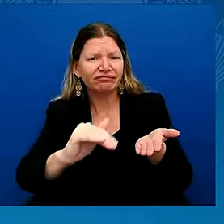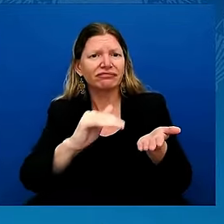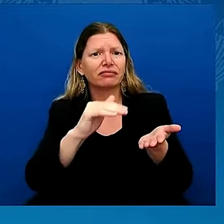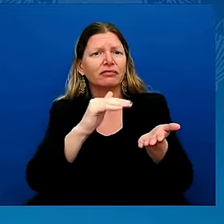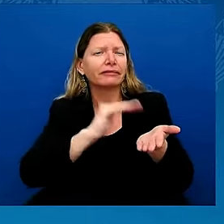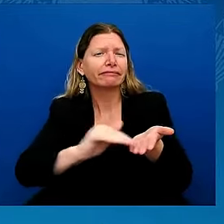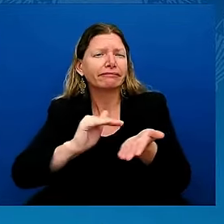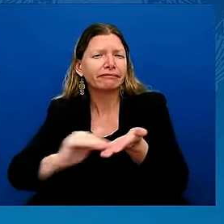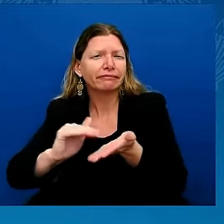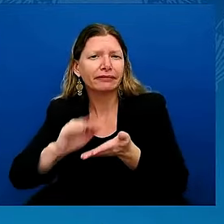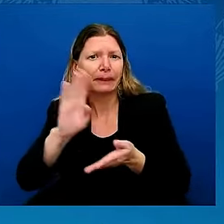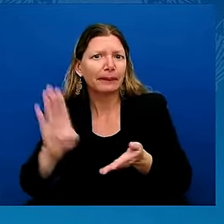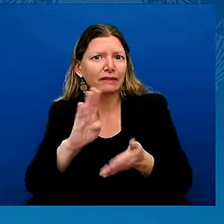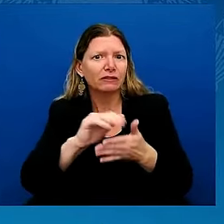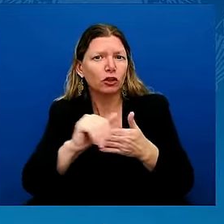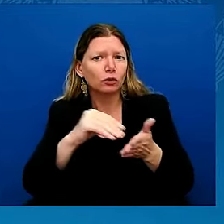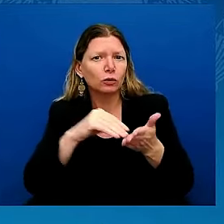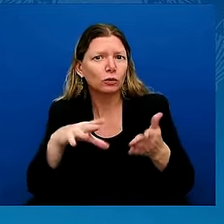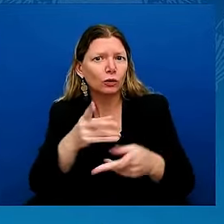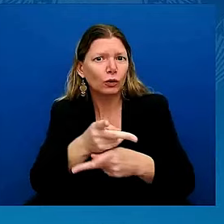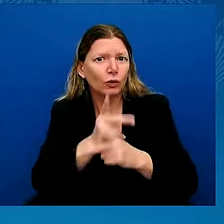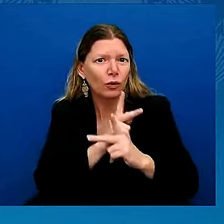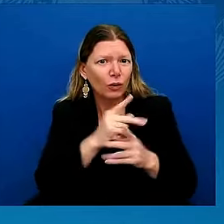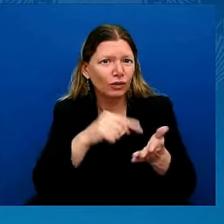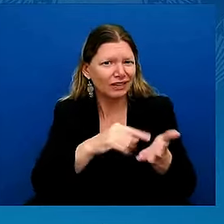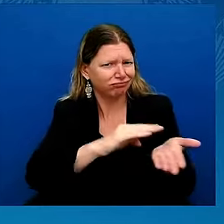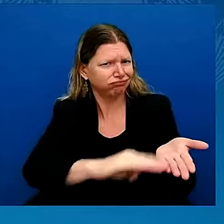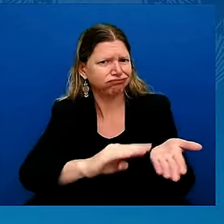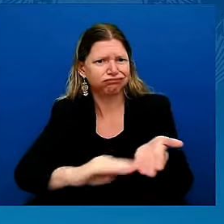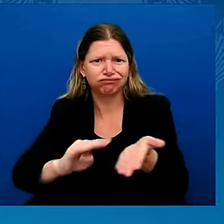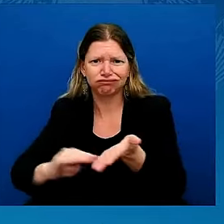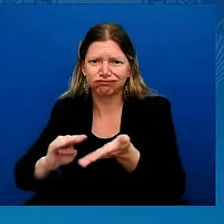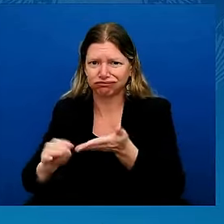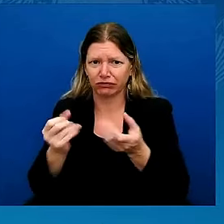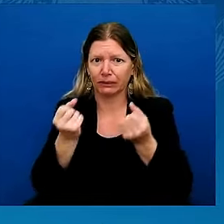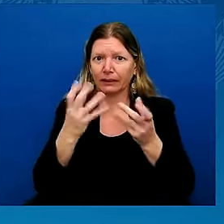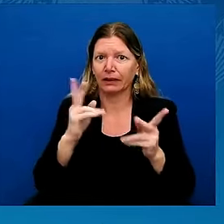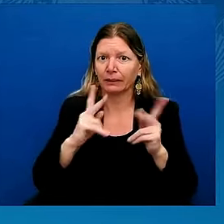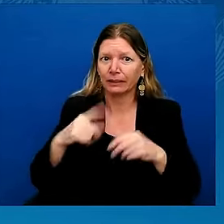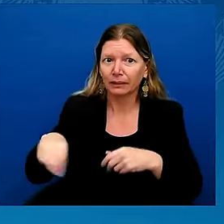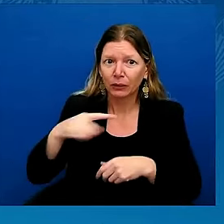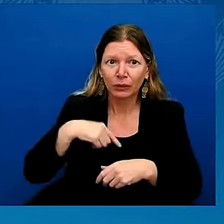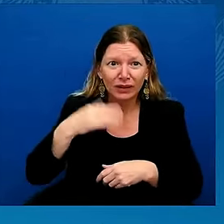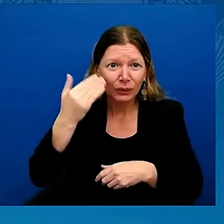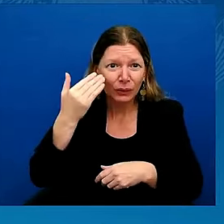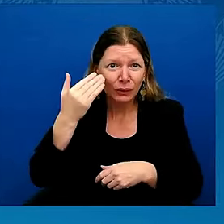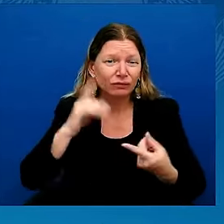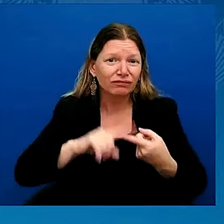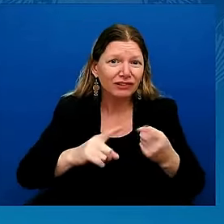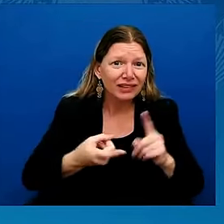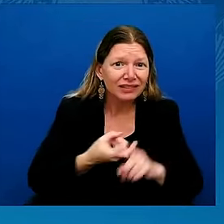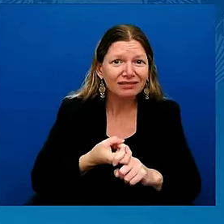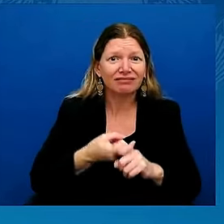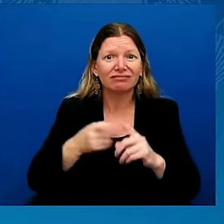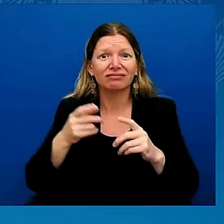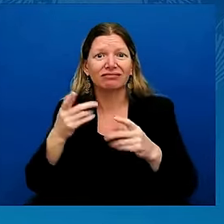know, friends, relatives, who again have been burdened by that heavy debt and just